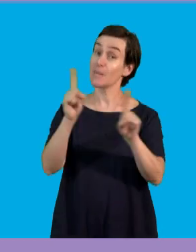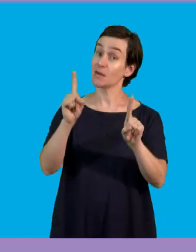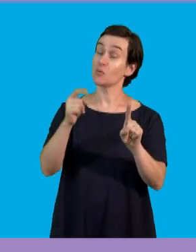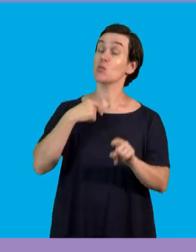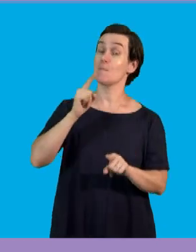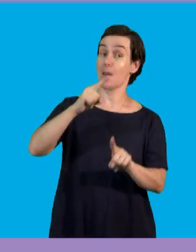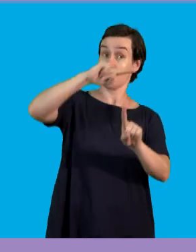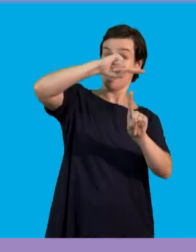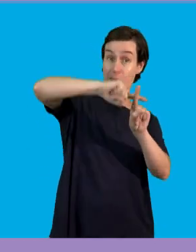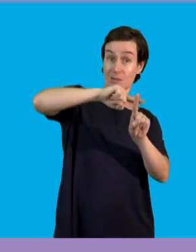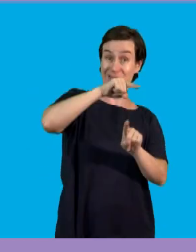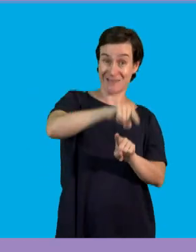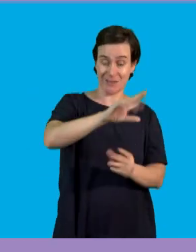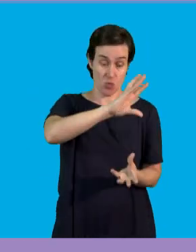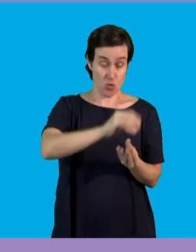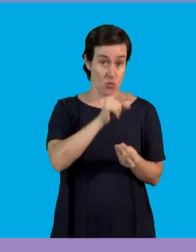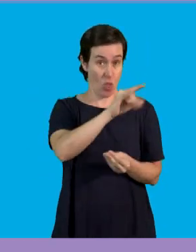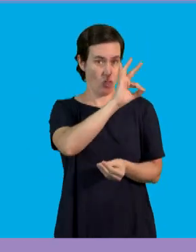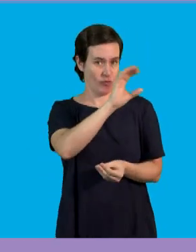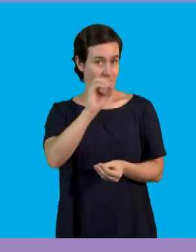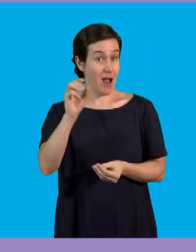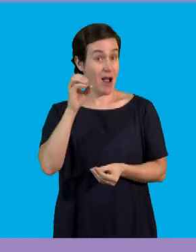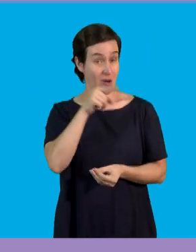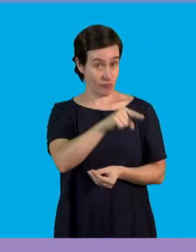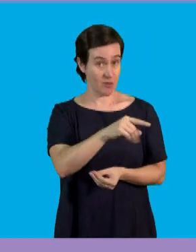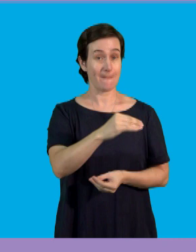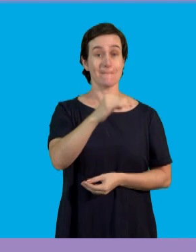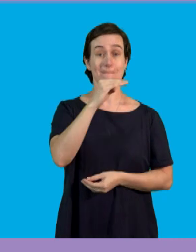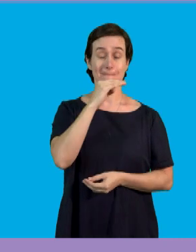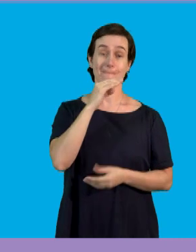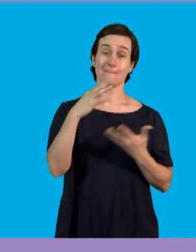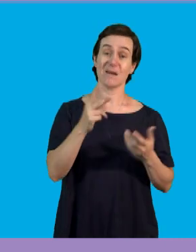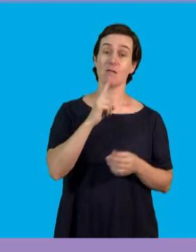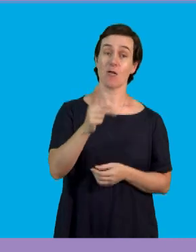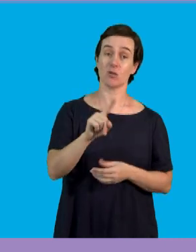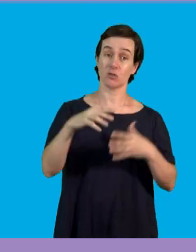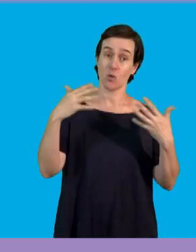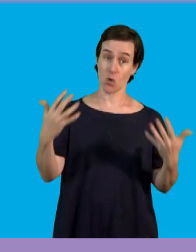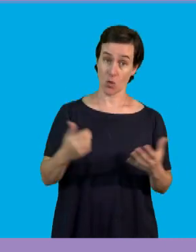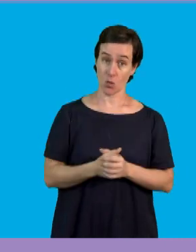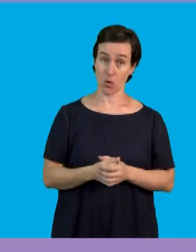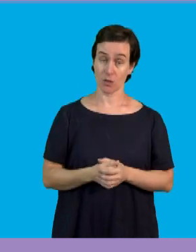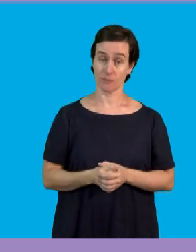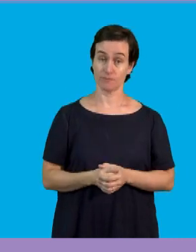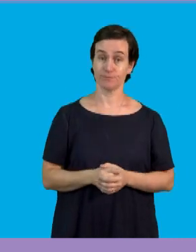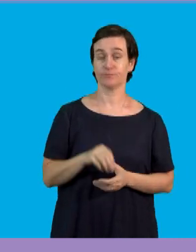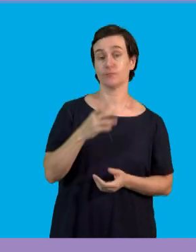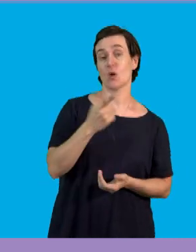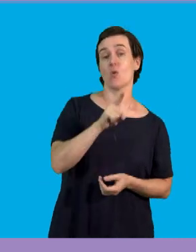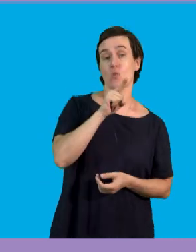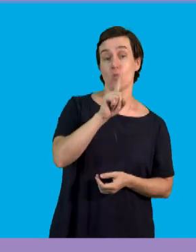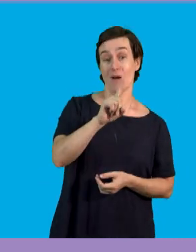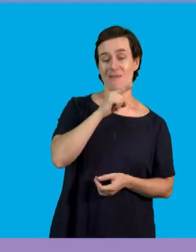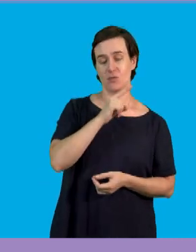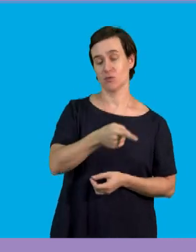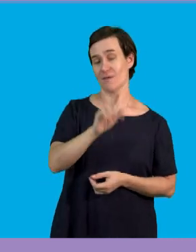1,200. But remember, we have a 300 that we need to add there. So when I add